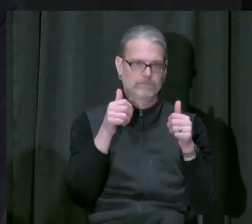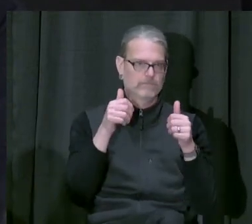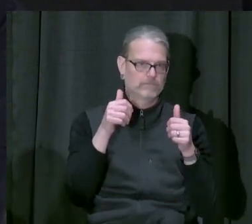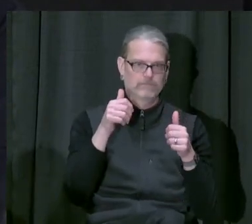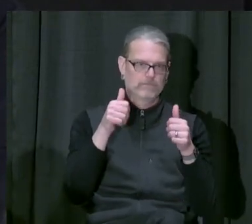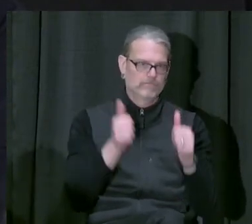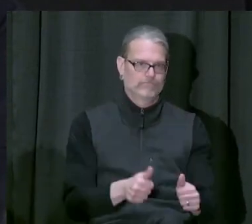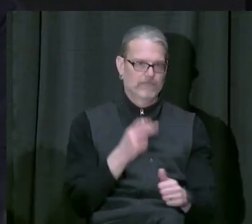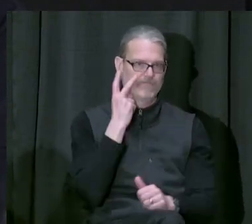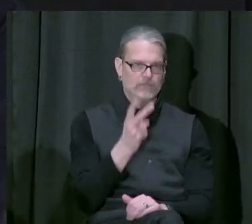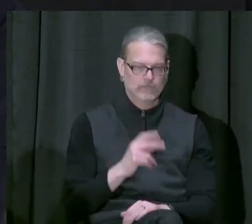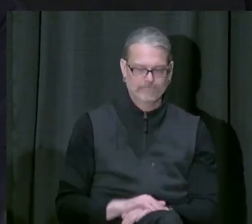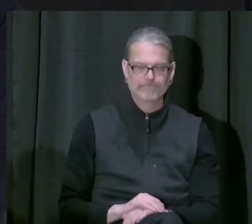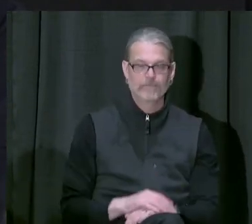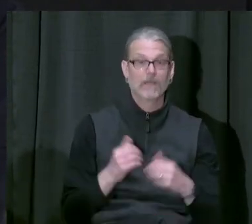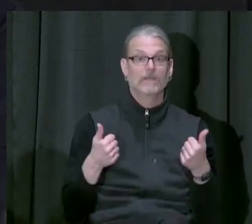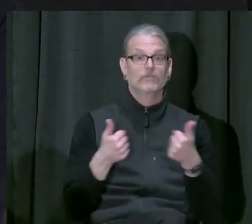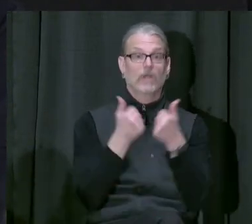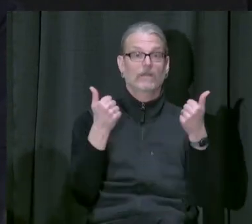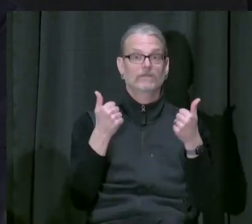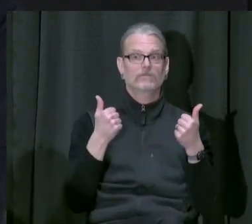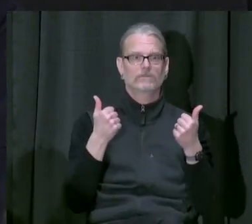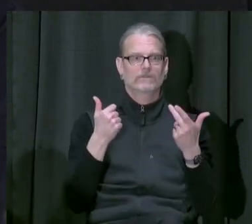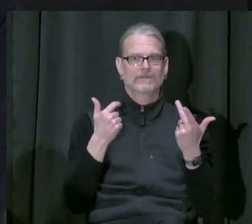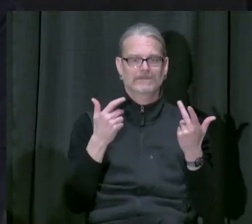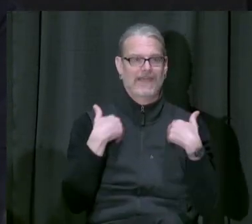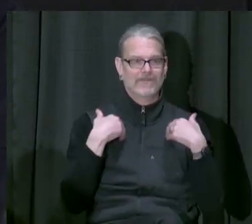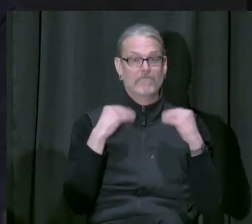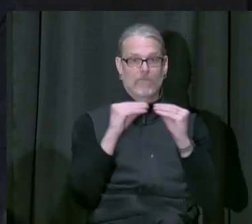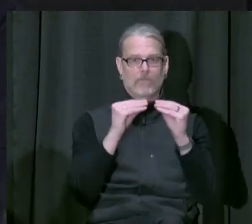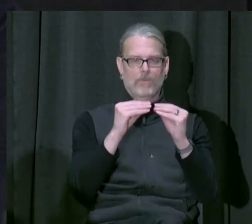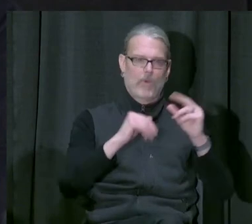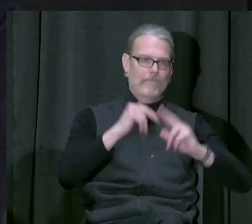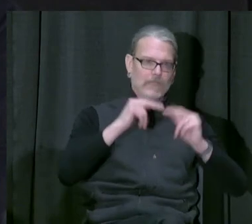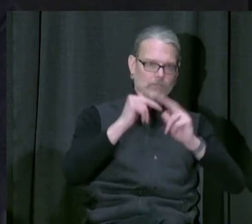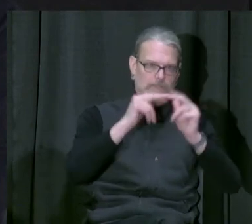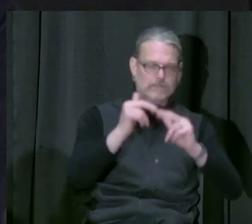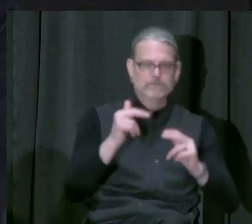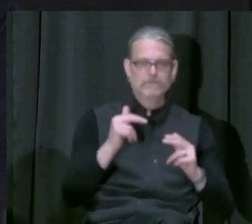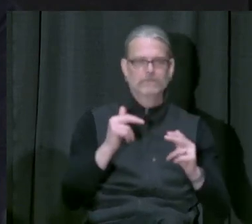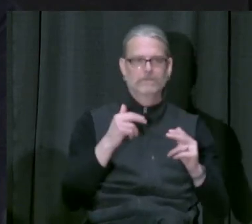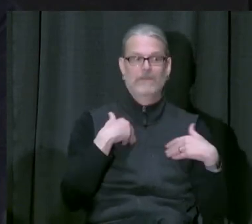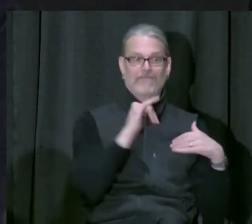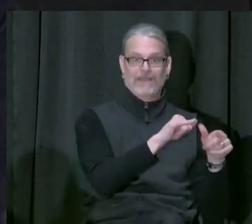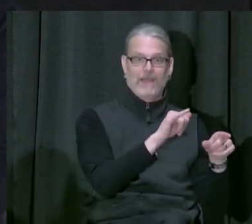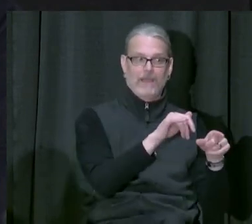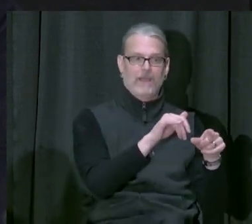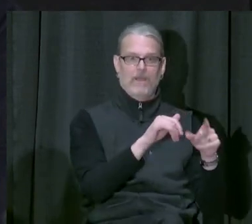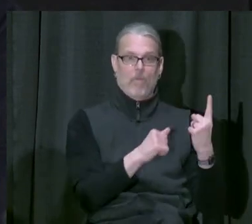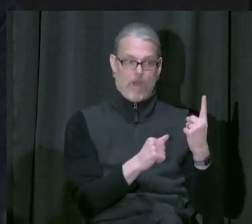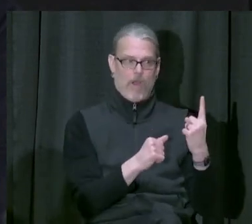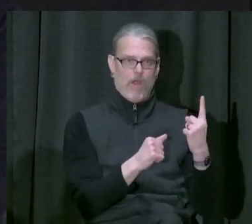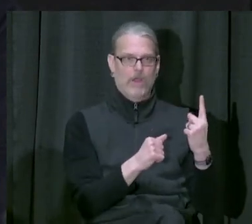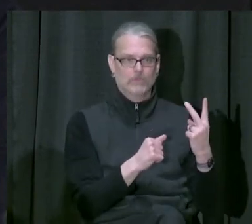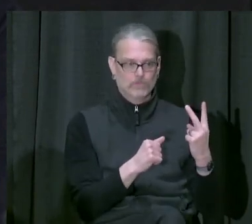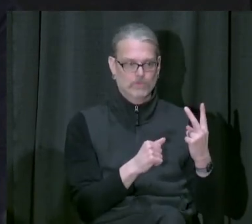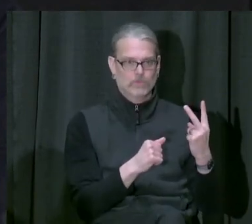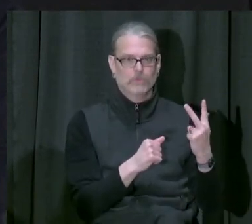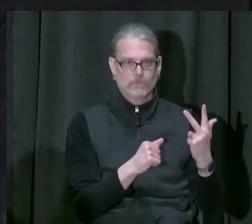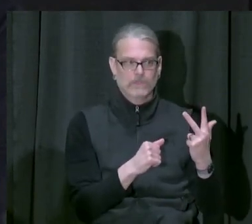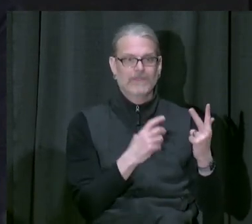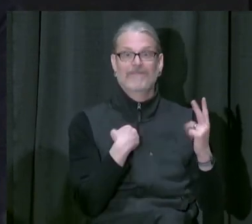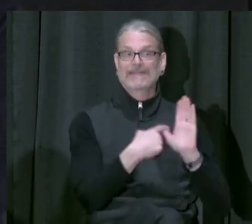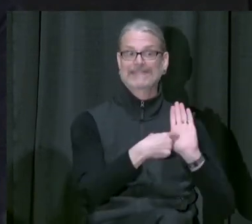Also, the big challenge, of course, is getting in more and more buildings. Once we have all those firsts and people have more demos, they're going